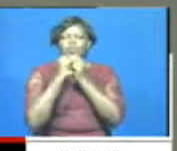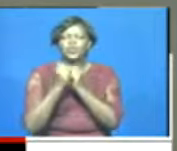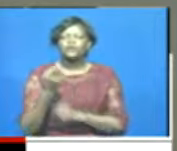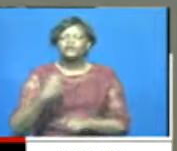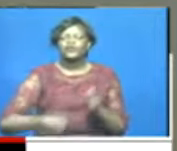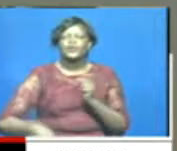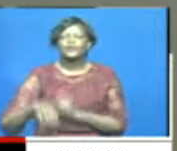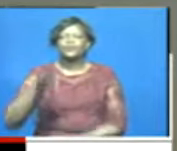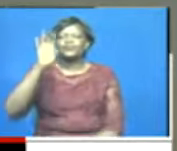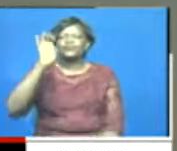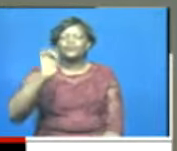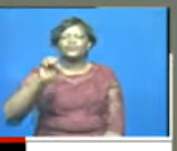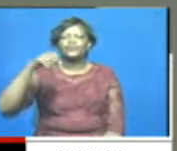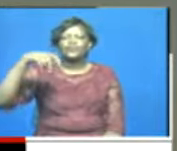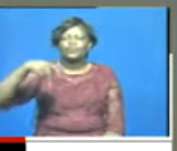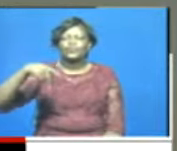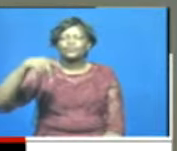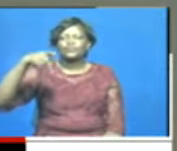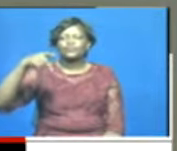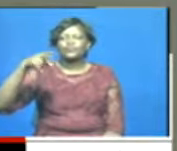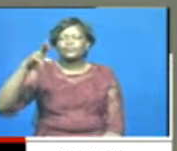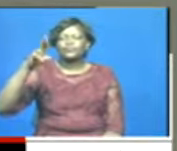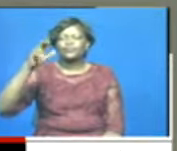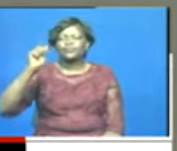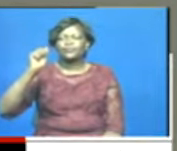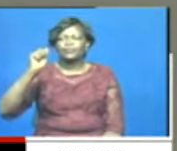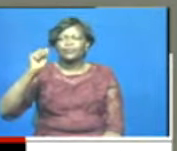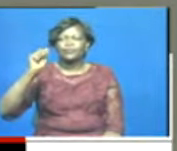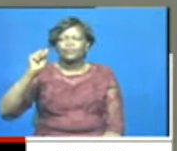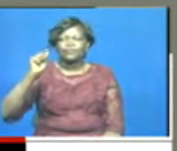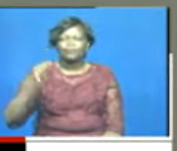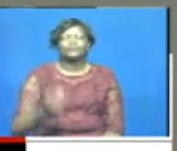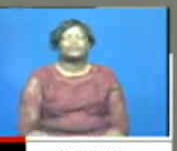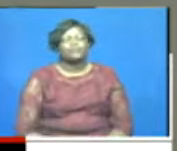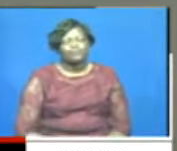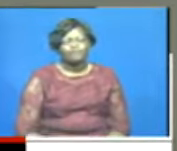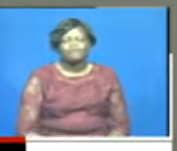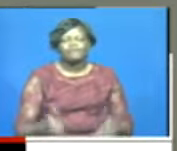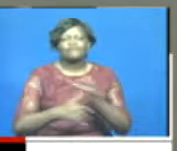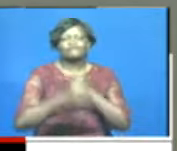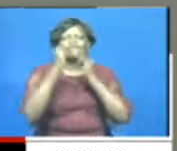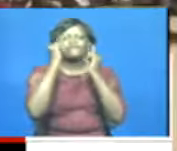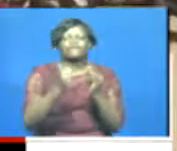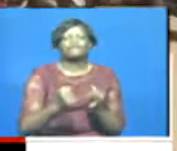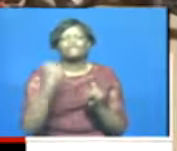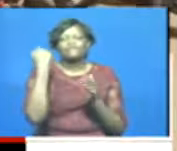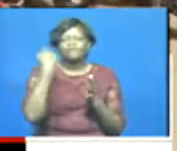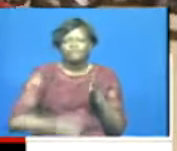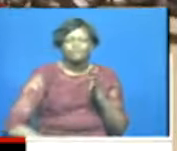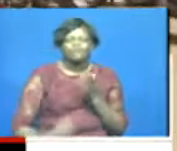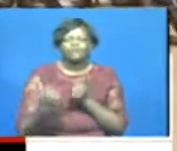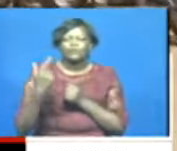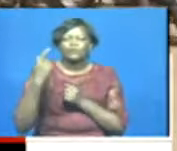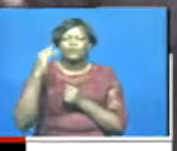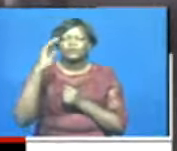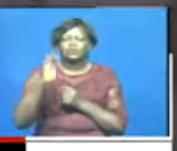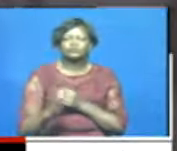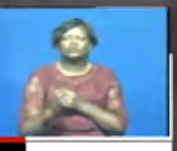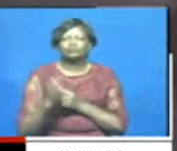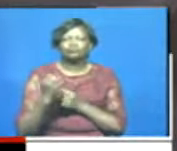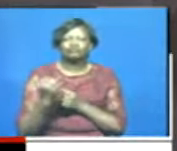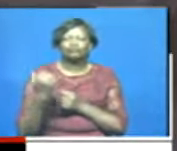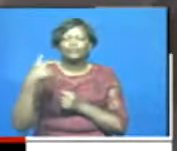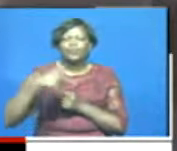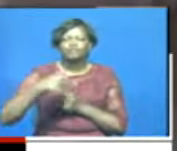Energy and Petroleum Regulatory Authority. Under the new prices, a litre of super petrol will be cheapest in